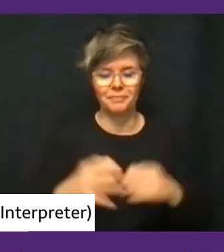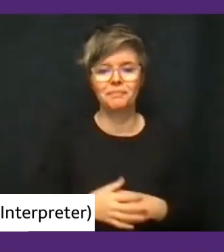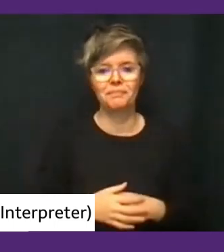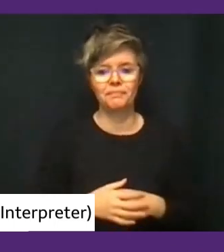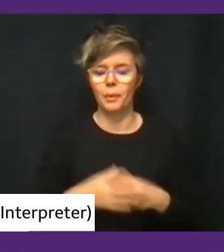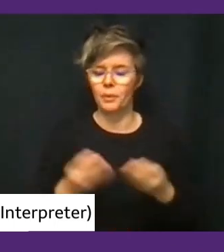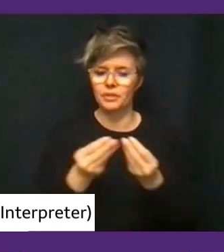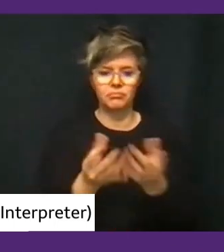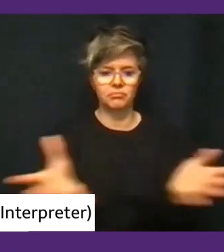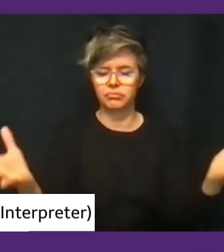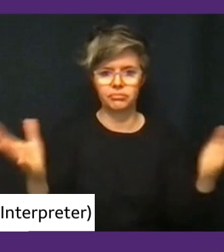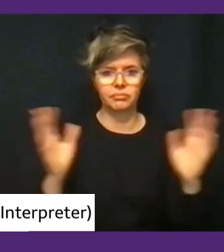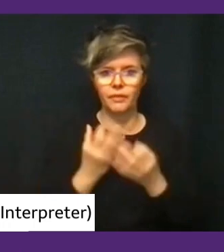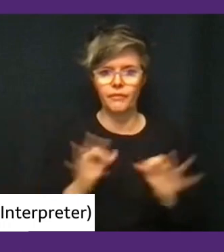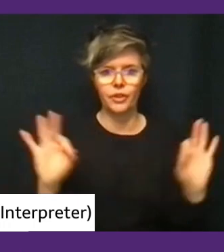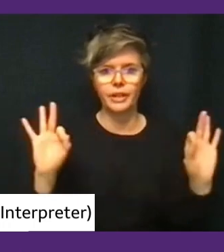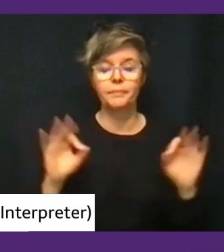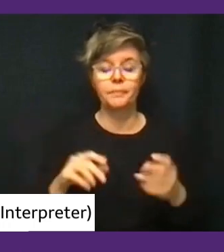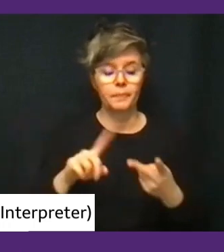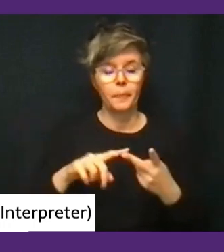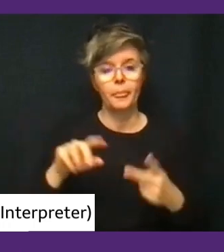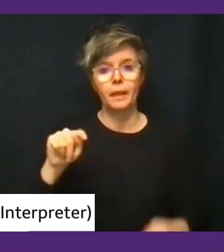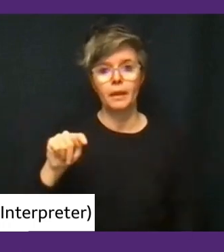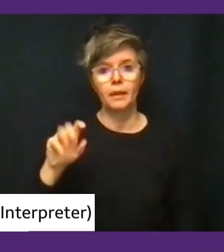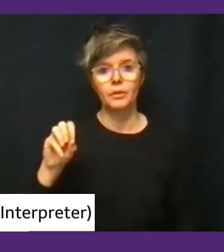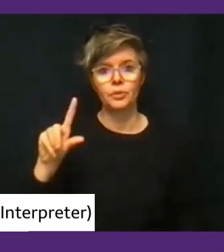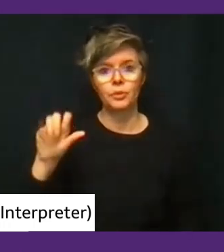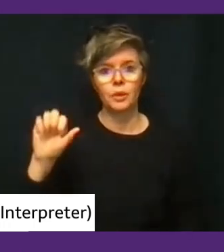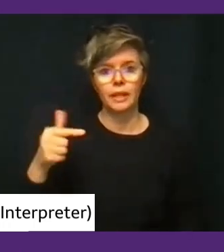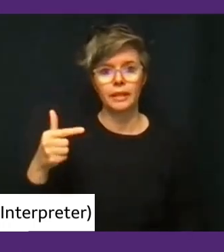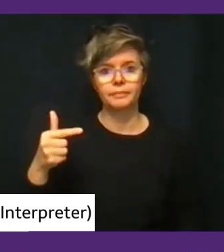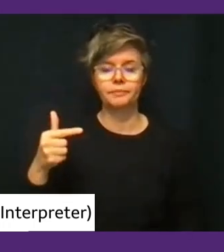give away tooling for developers